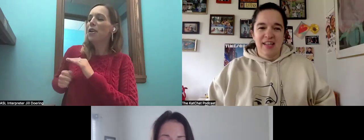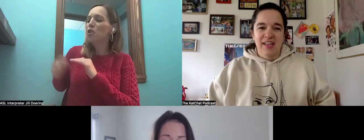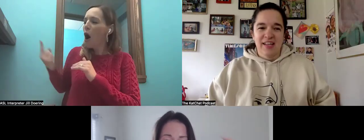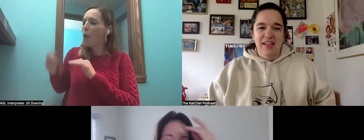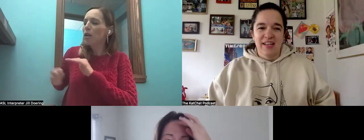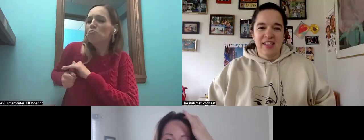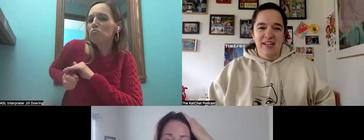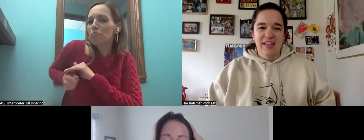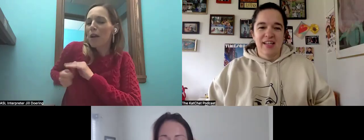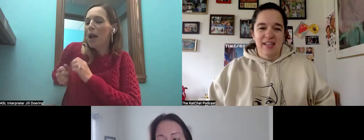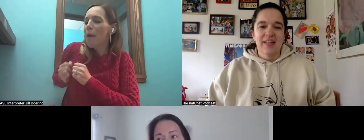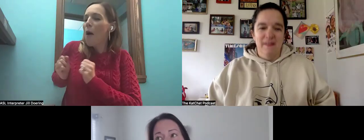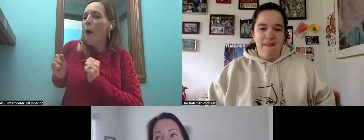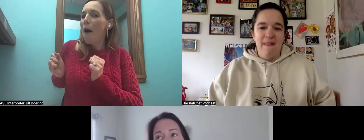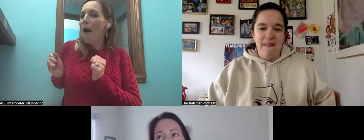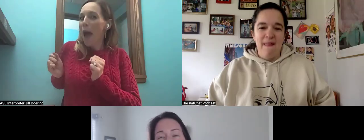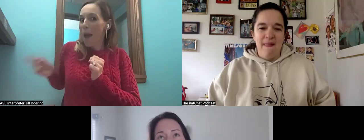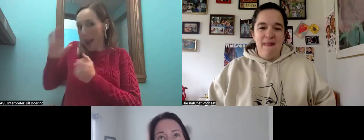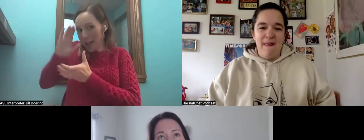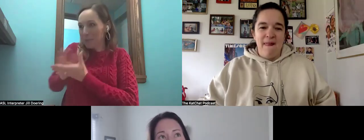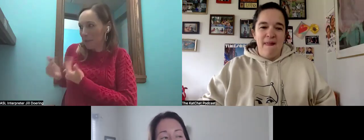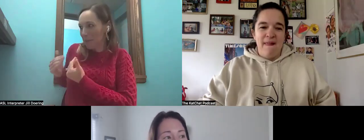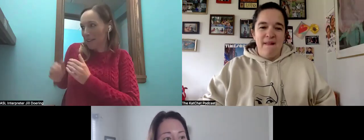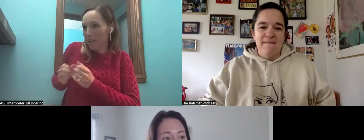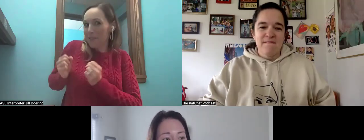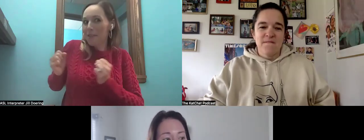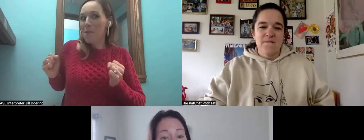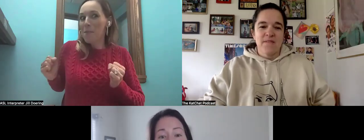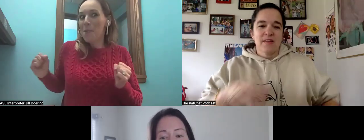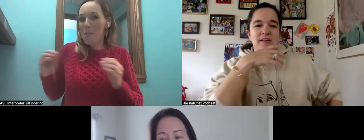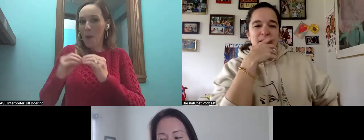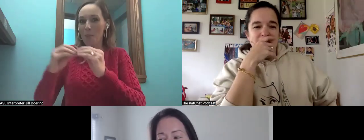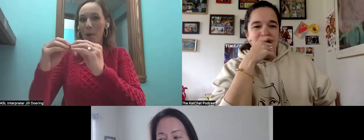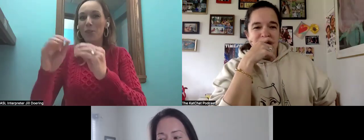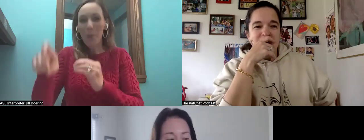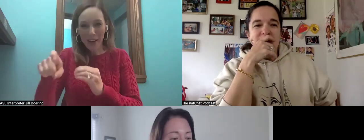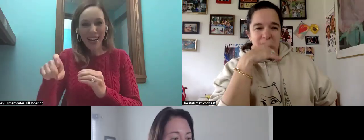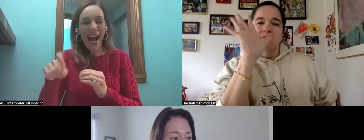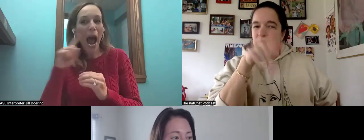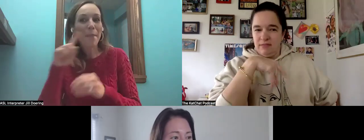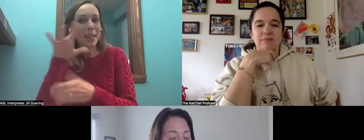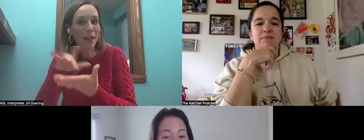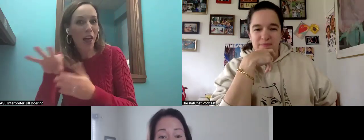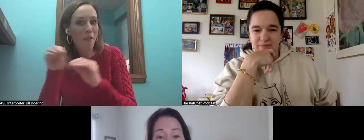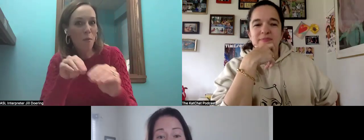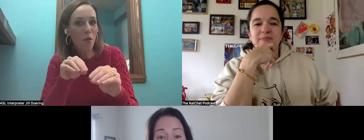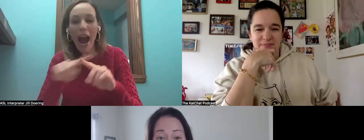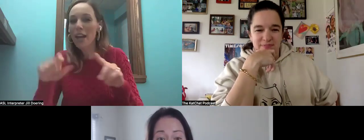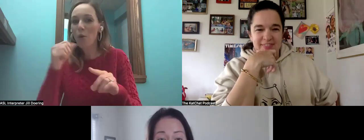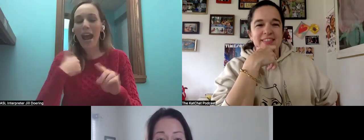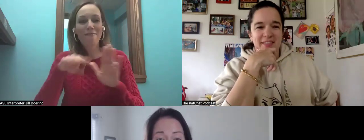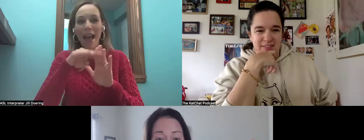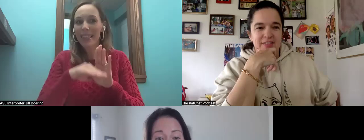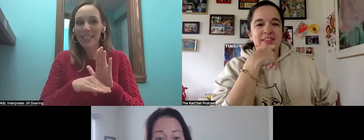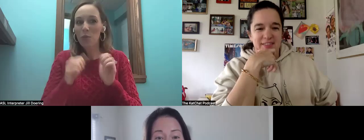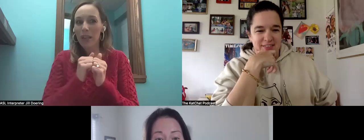character that we need to find. And yeah, I have a list. I'm in the middle of a move, so I don't have my list with me, but I do have a list